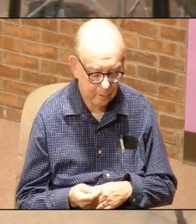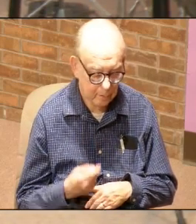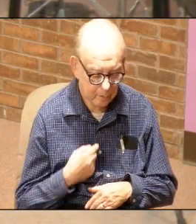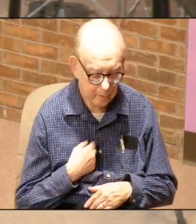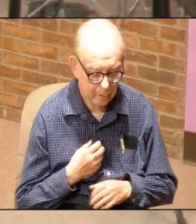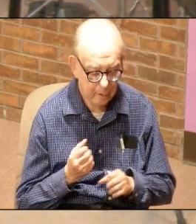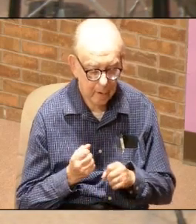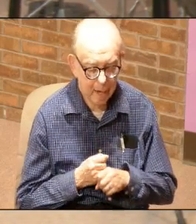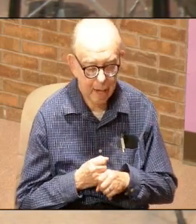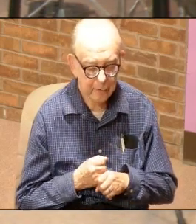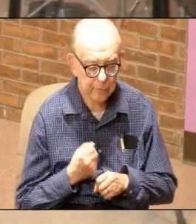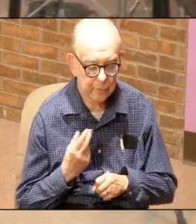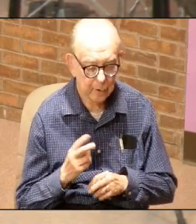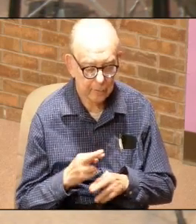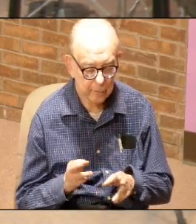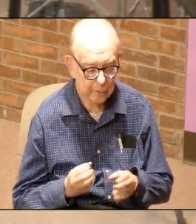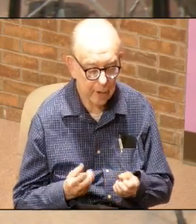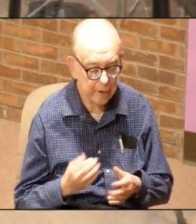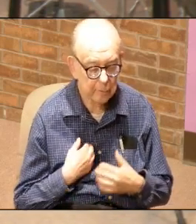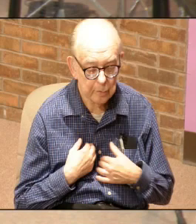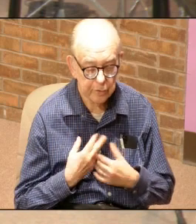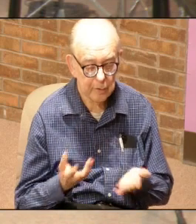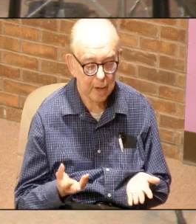I got 12 rooms. How many you got?